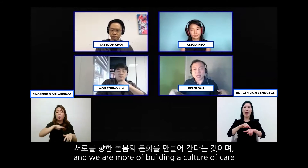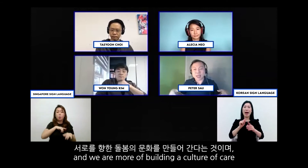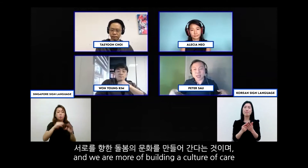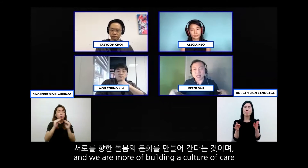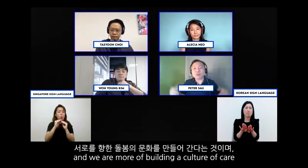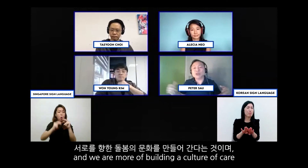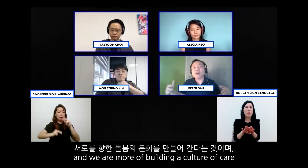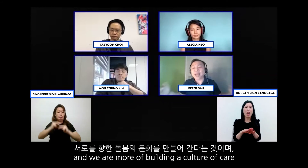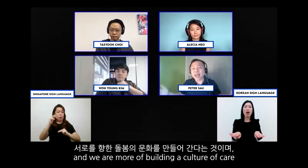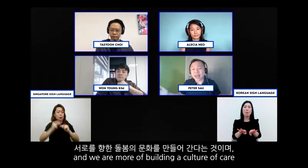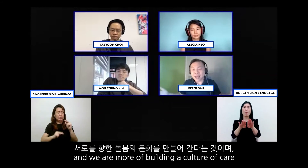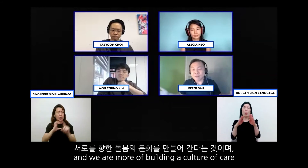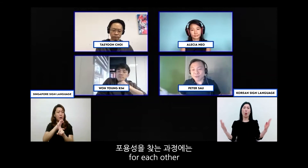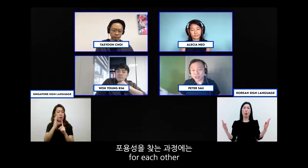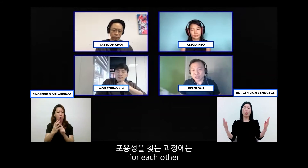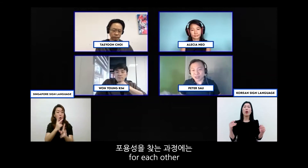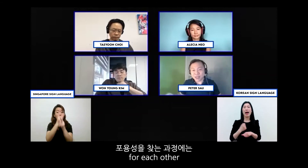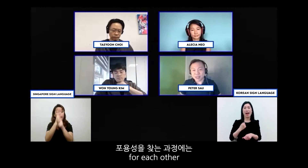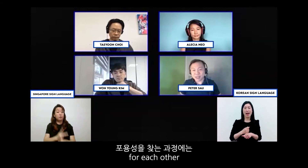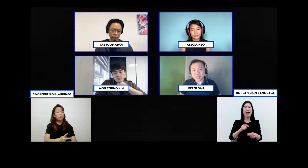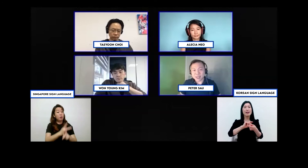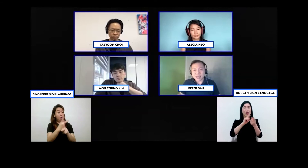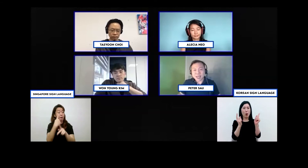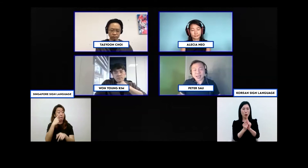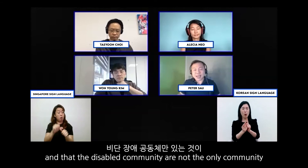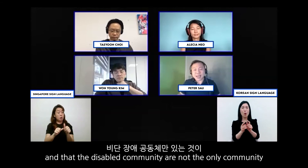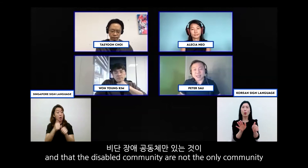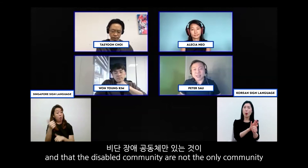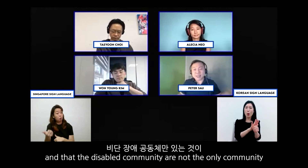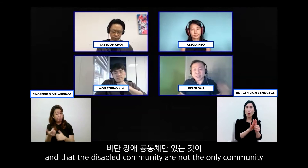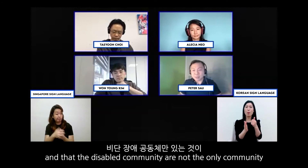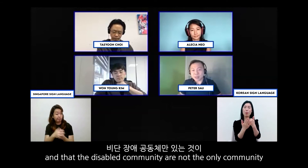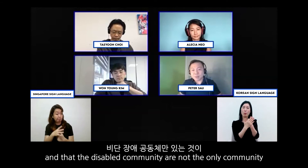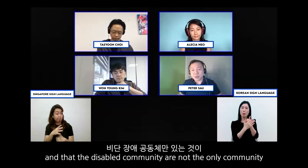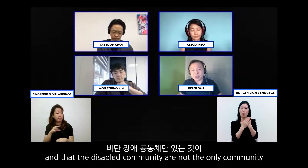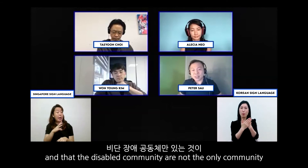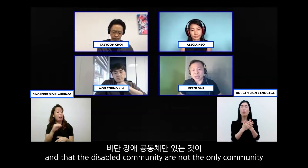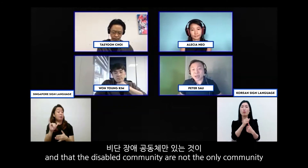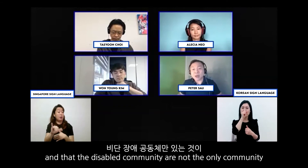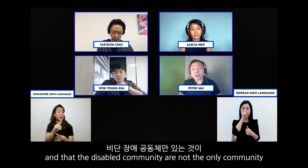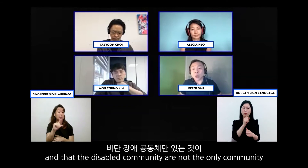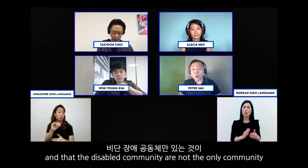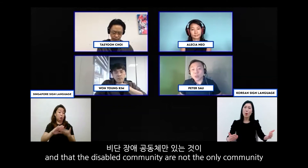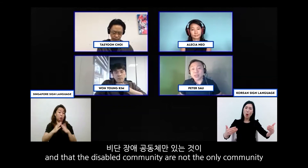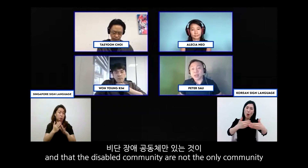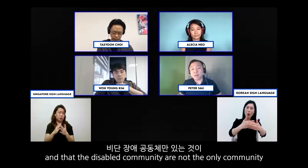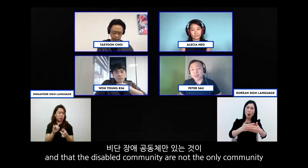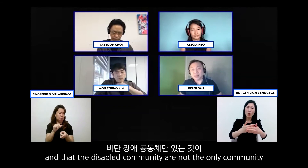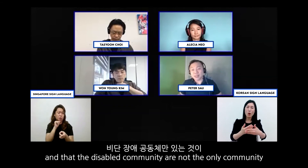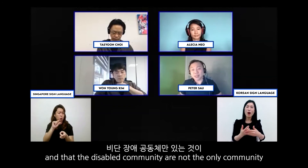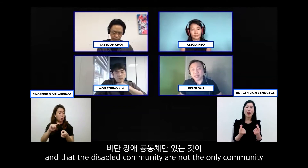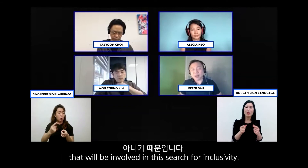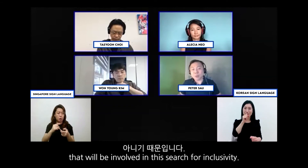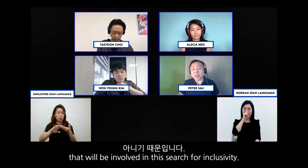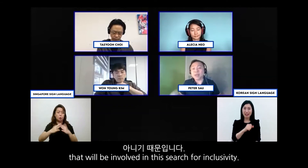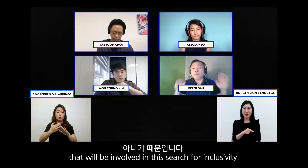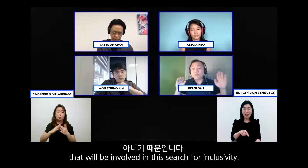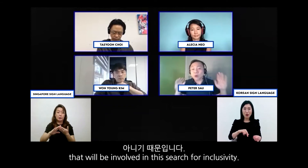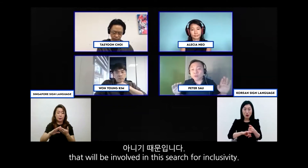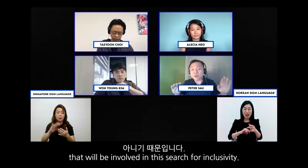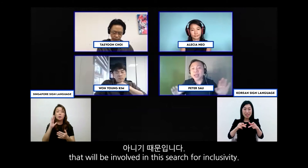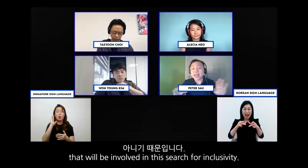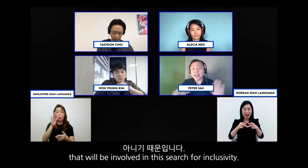a culture of care for each other, and that the disabled community are not the only community that will